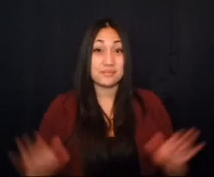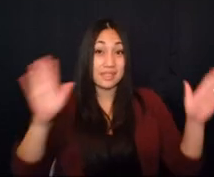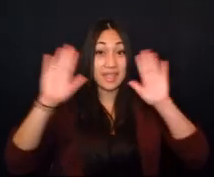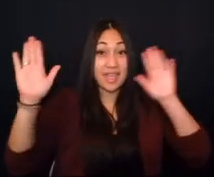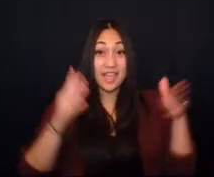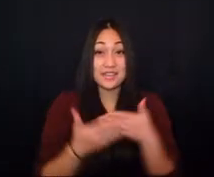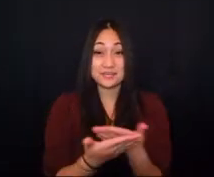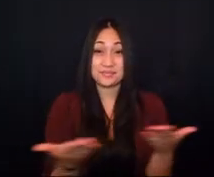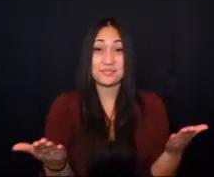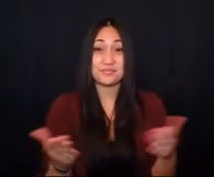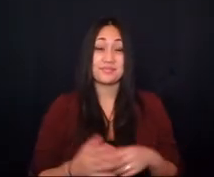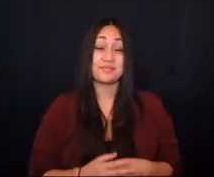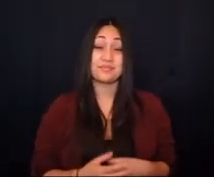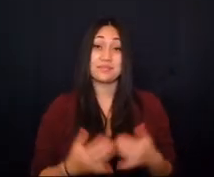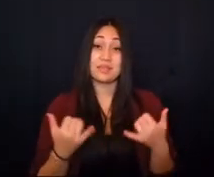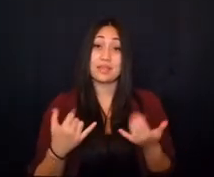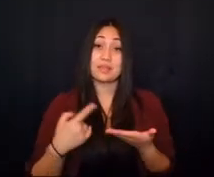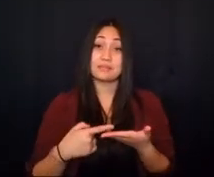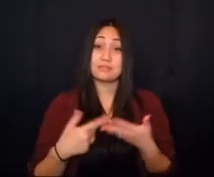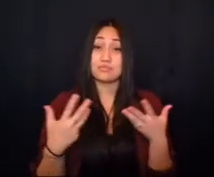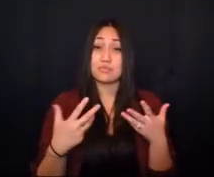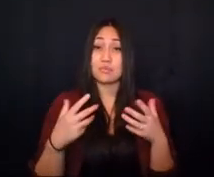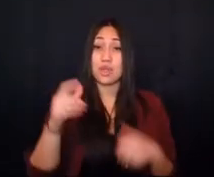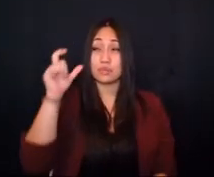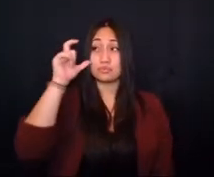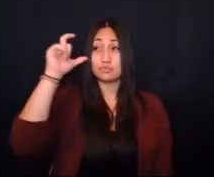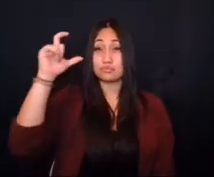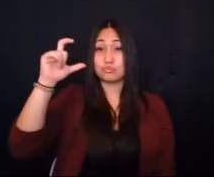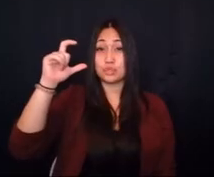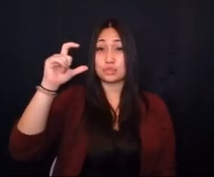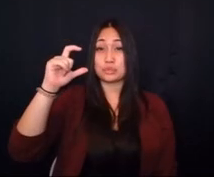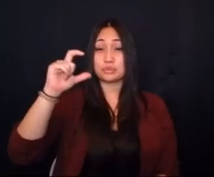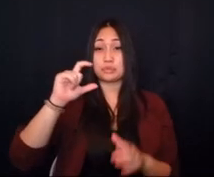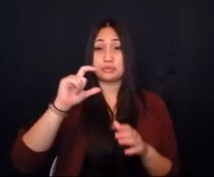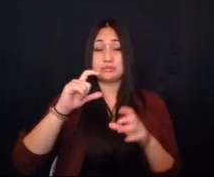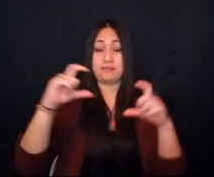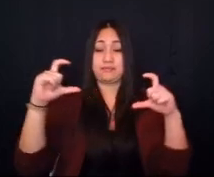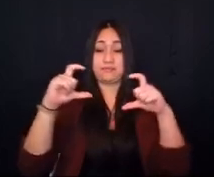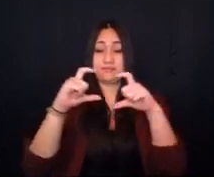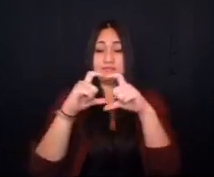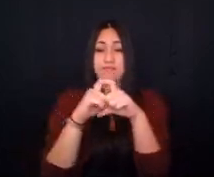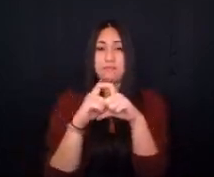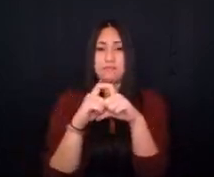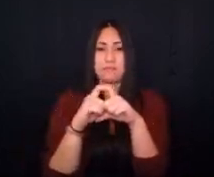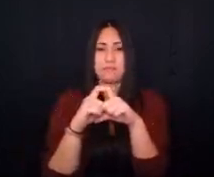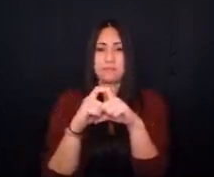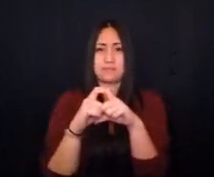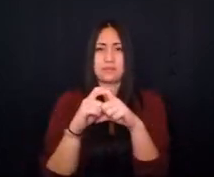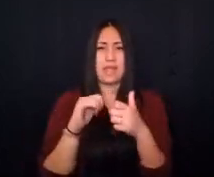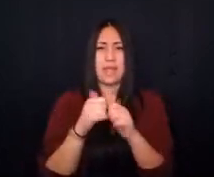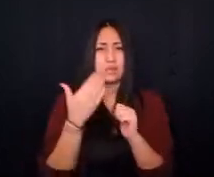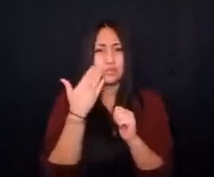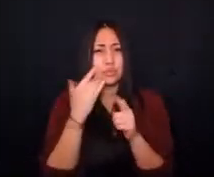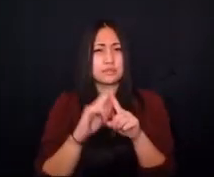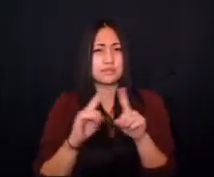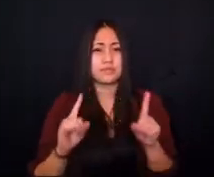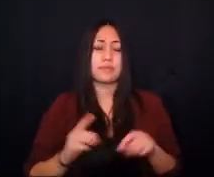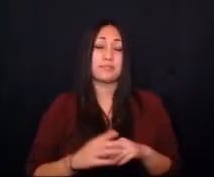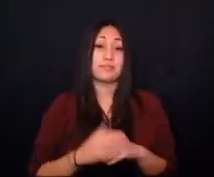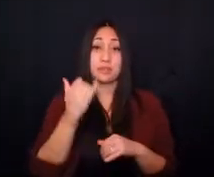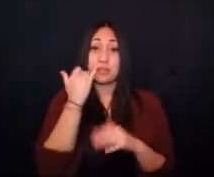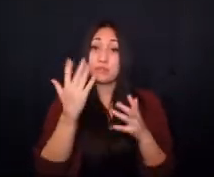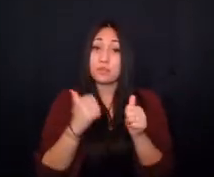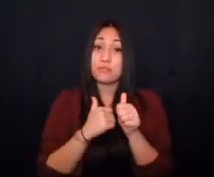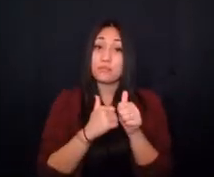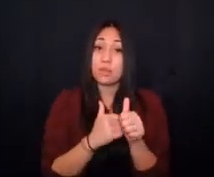Hey everyone! Today we're going to be talking about moon phases, what they are, and how to tell the difference. If you want to follow along at home, all you need is a